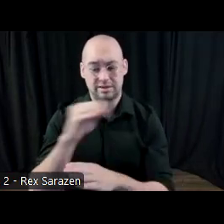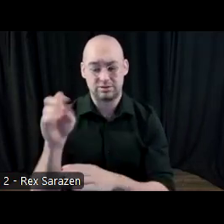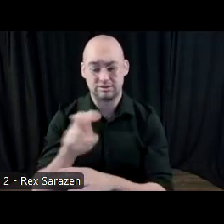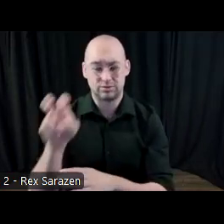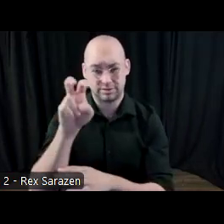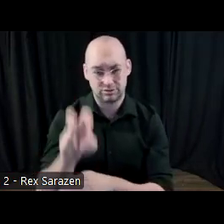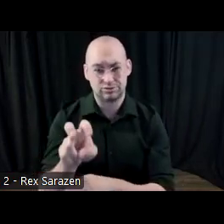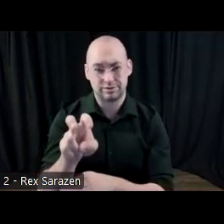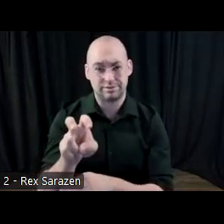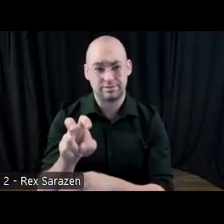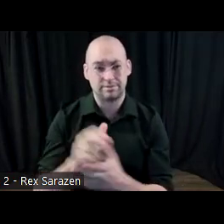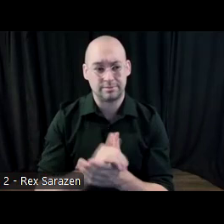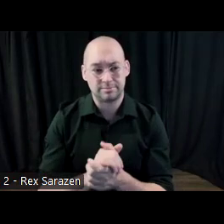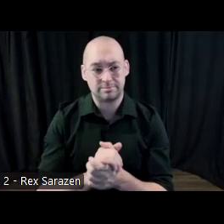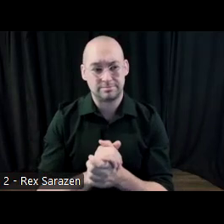Transportation.